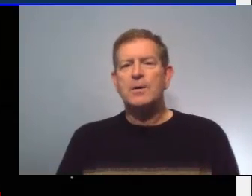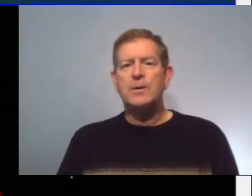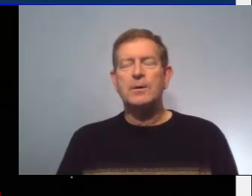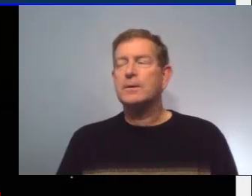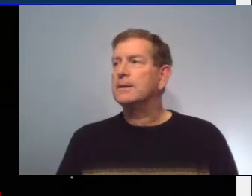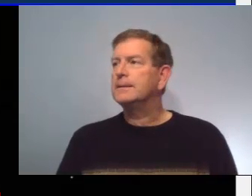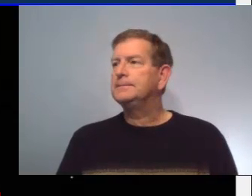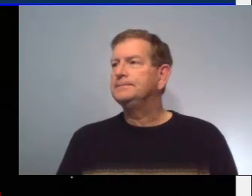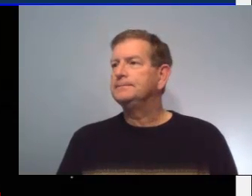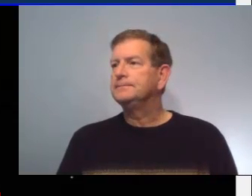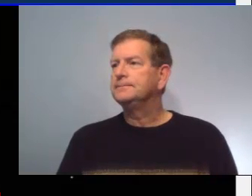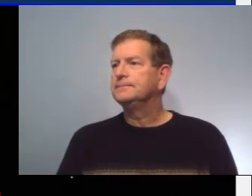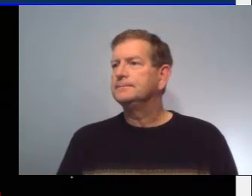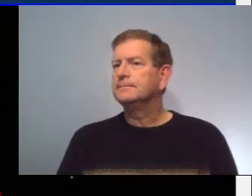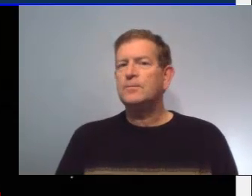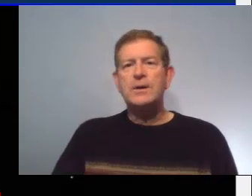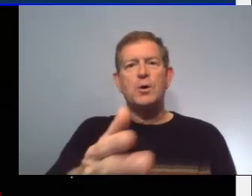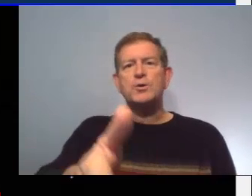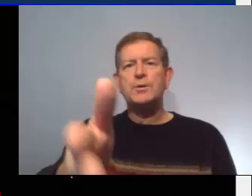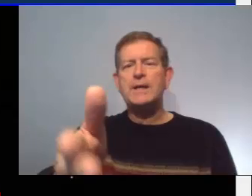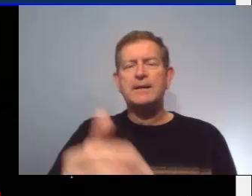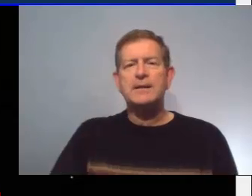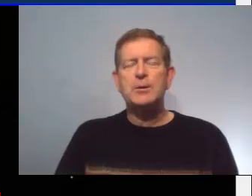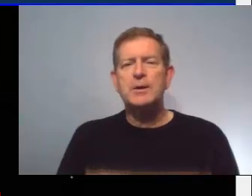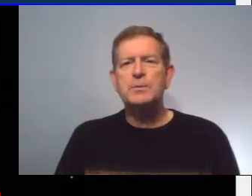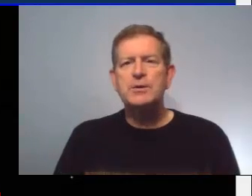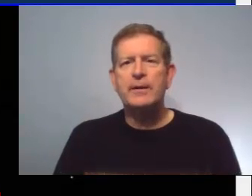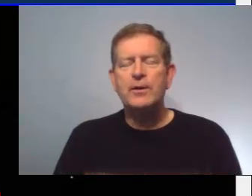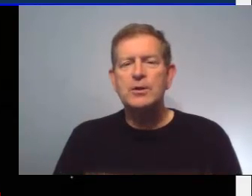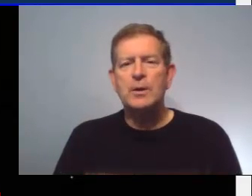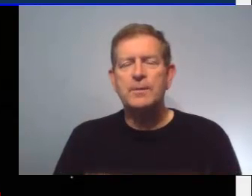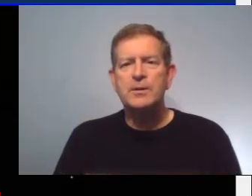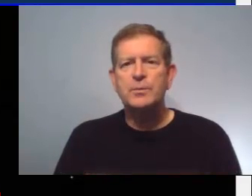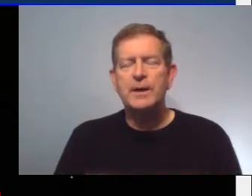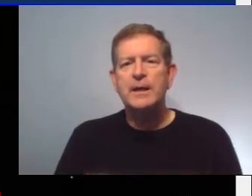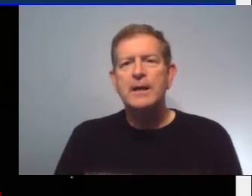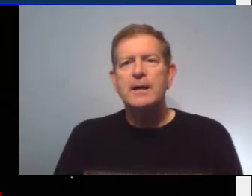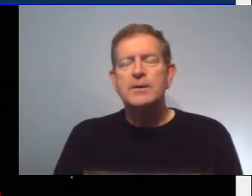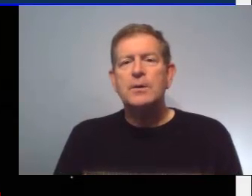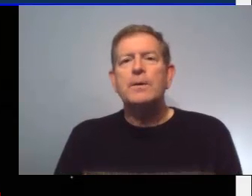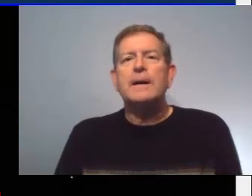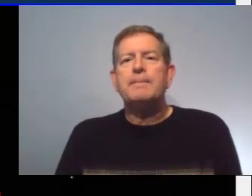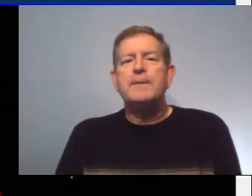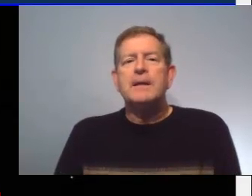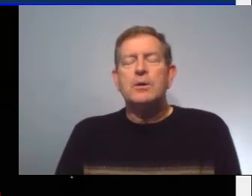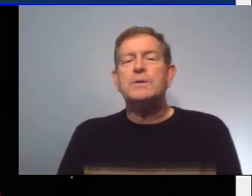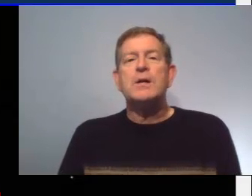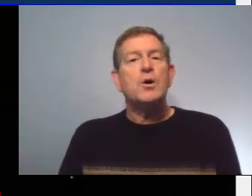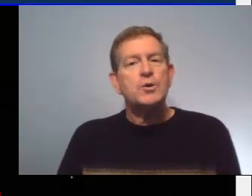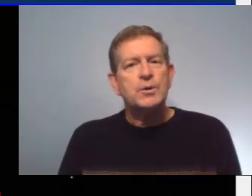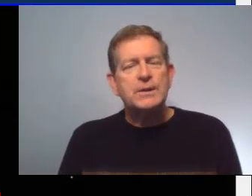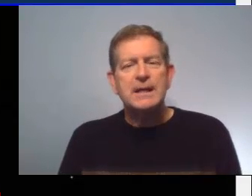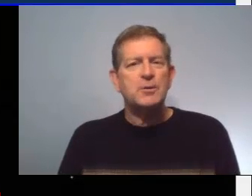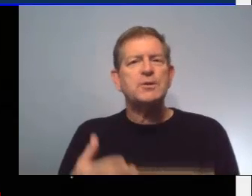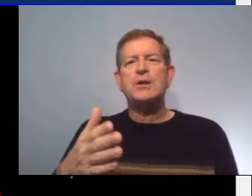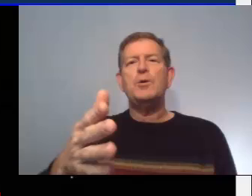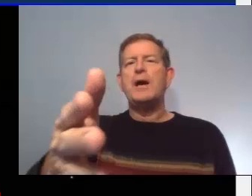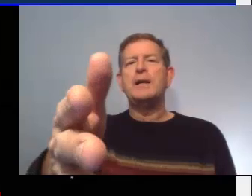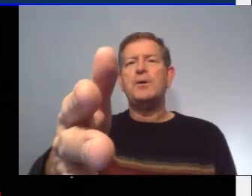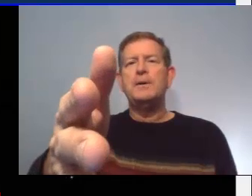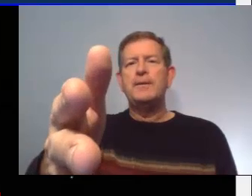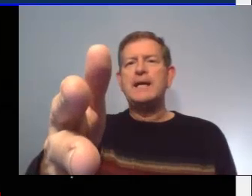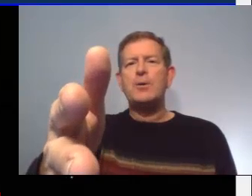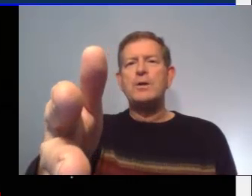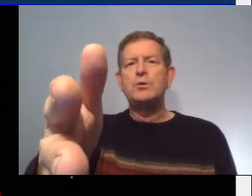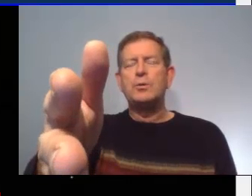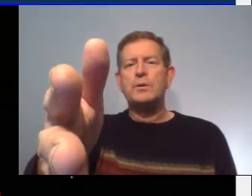enchanté, or oui, enchanté. I think it's the only expression I've taught you up to this point. So you would say enchanté. Don't stick your